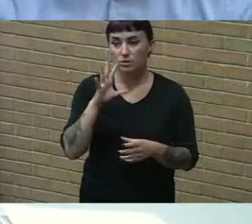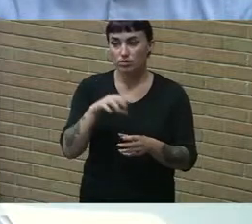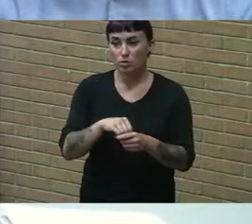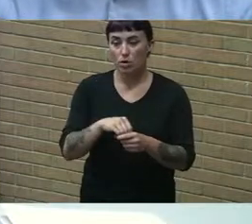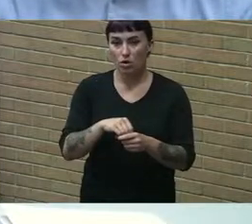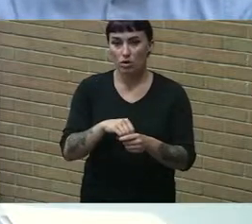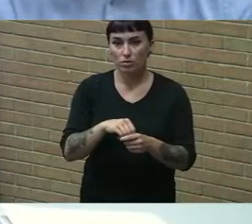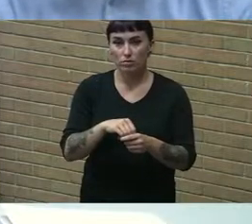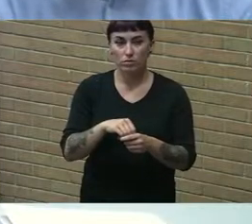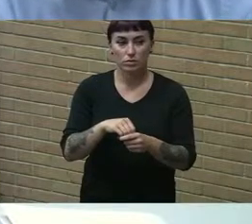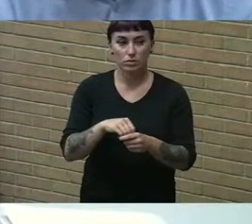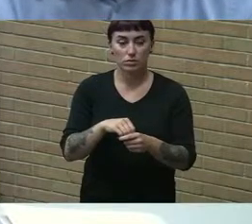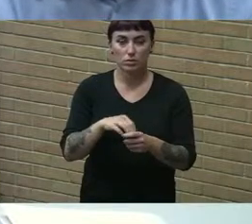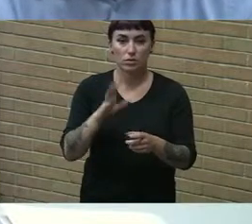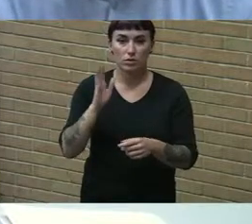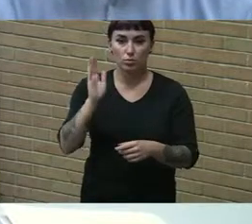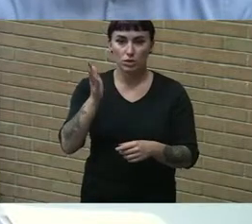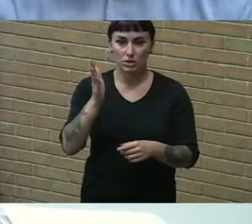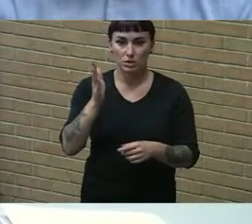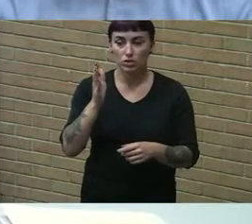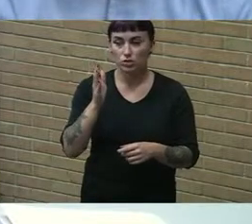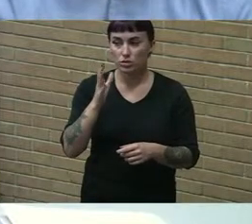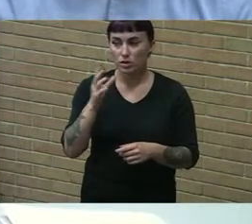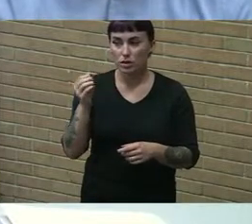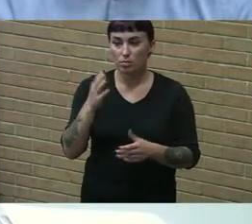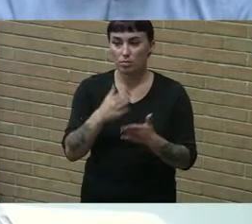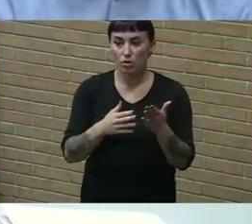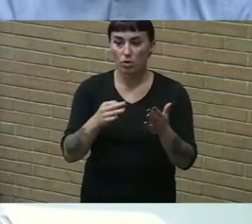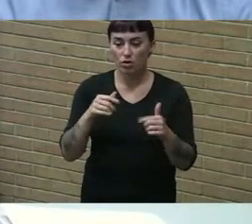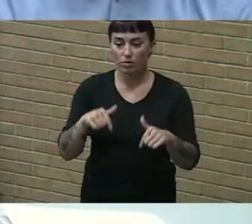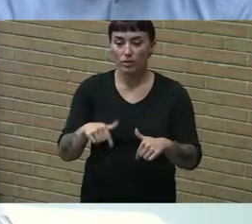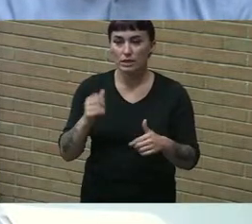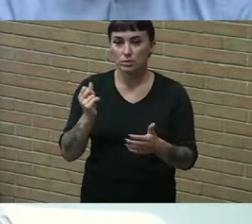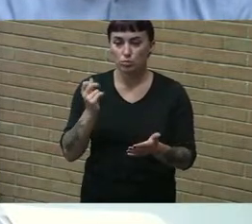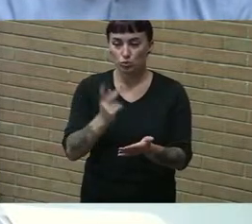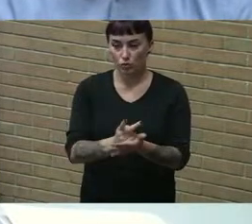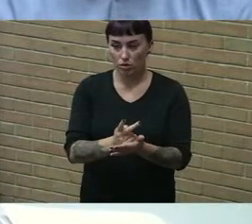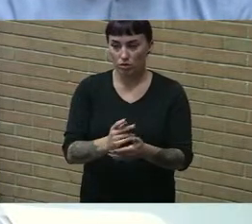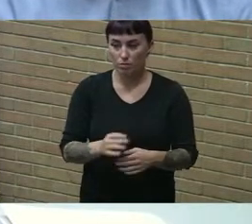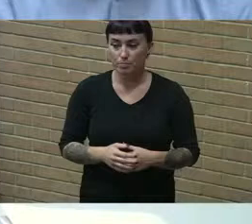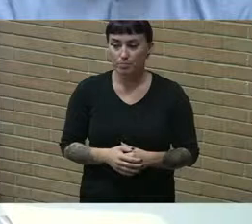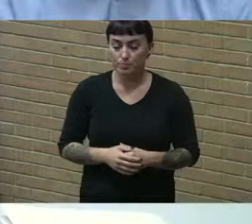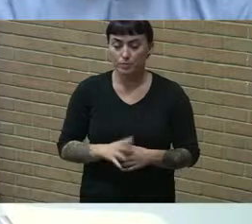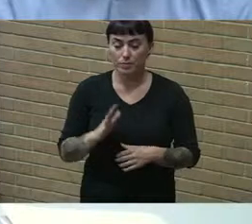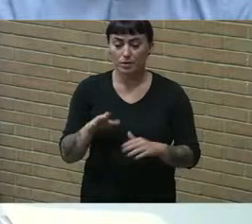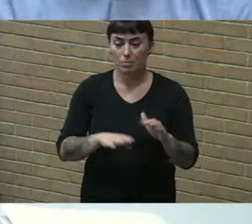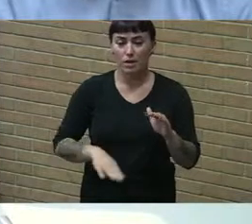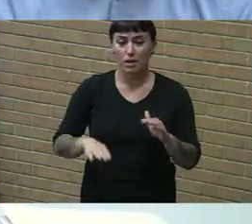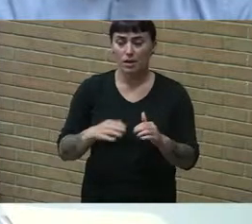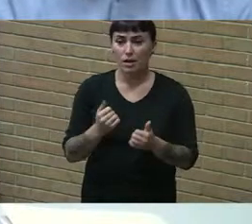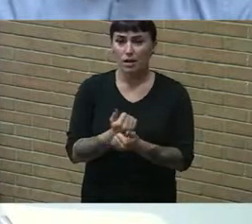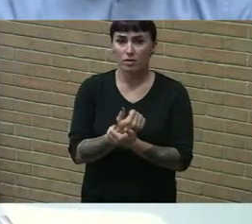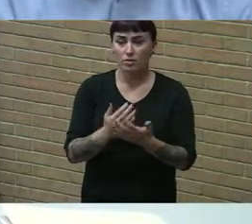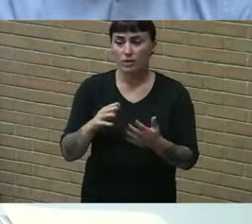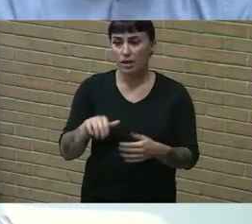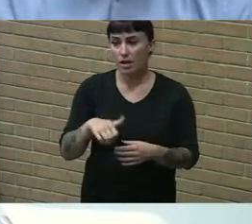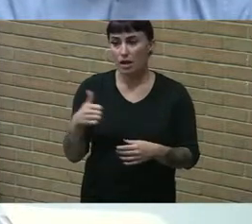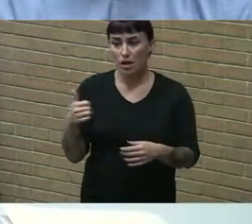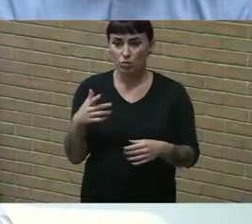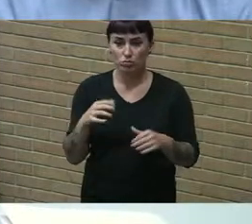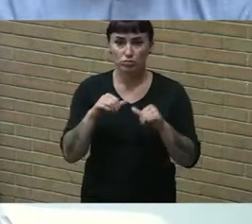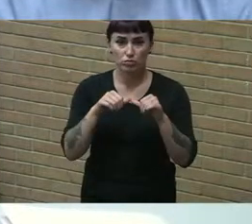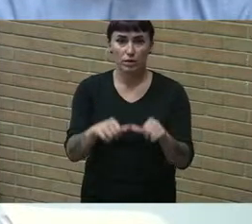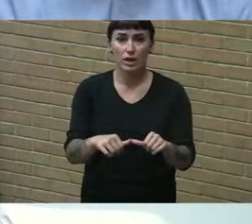part of this presentation and as part of this approval. Basically, everything else